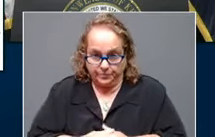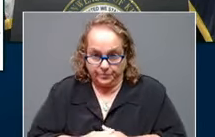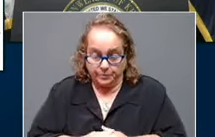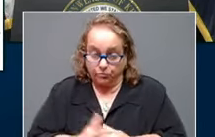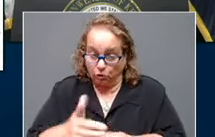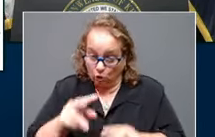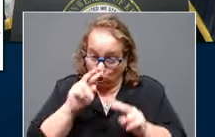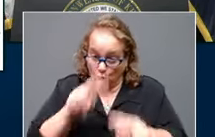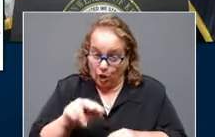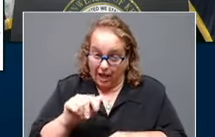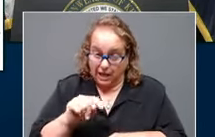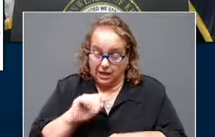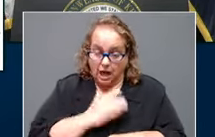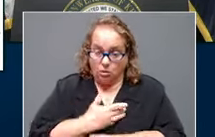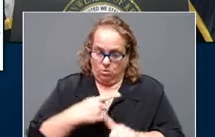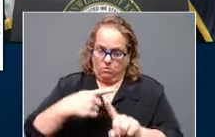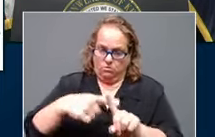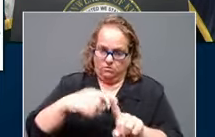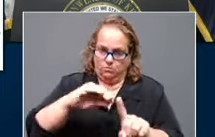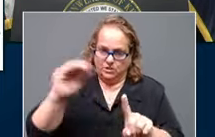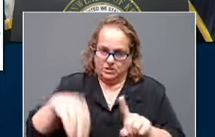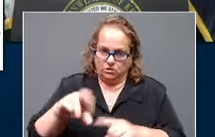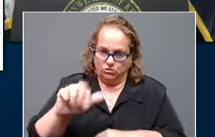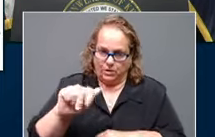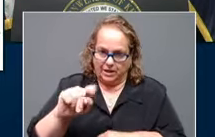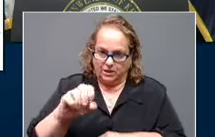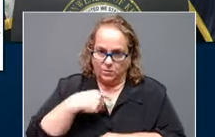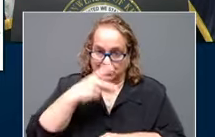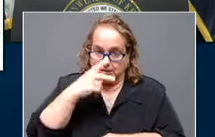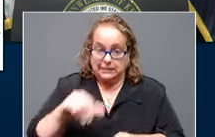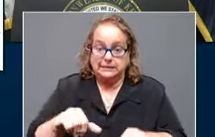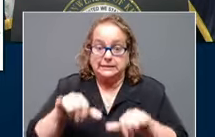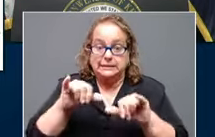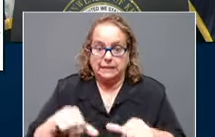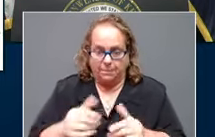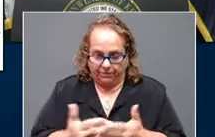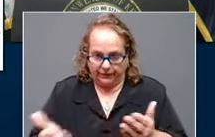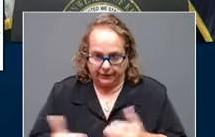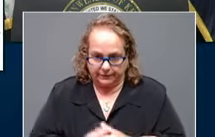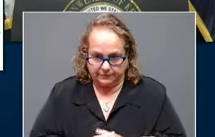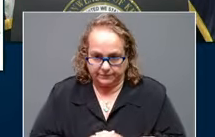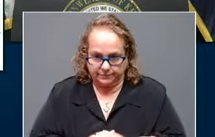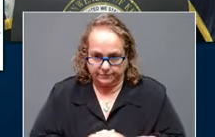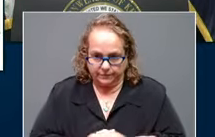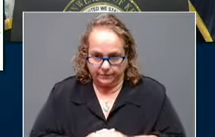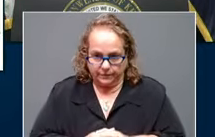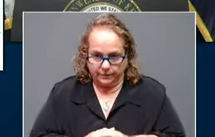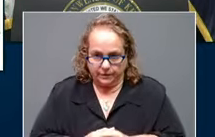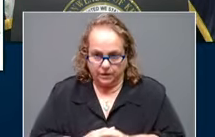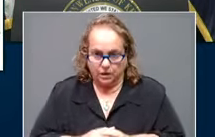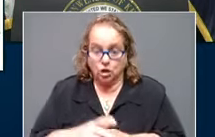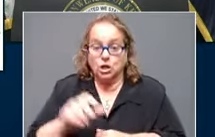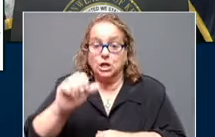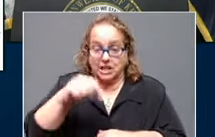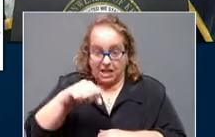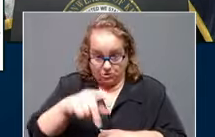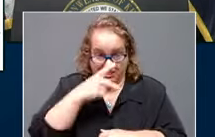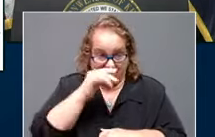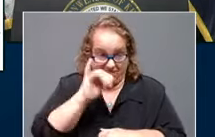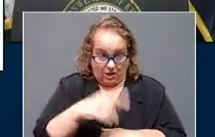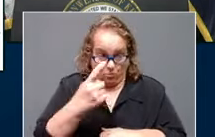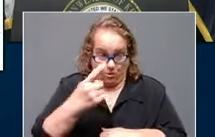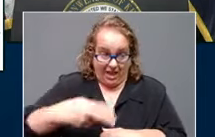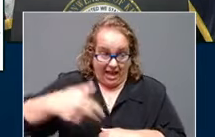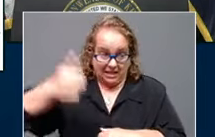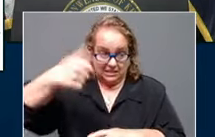weeks in the entire course of our fight against this pandemic that have been higher than the positivity rate is right now.